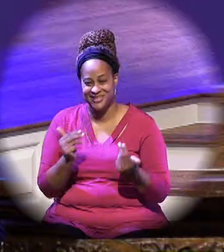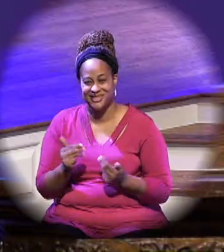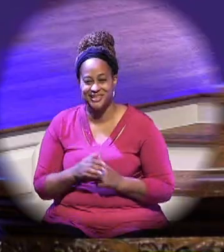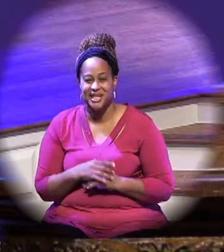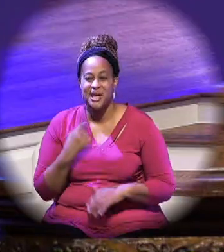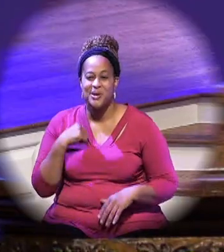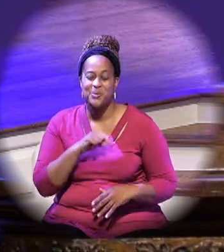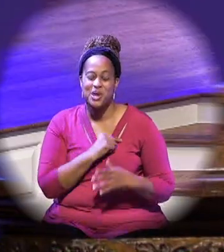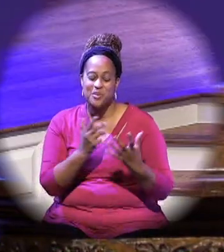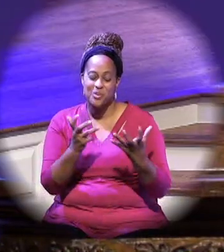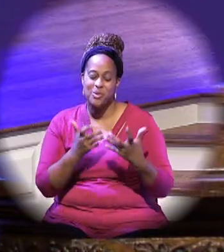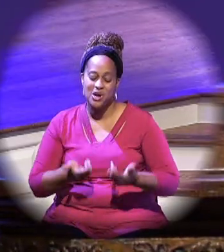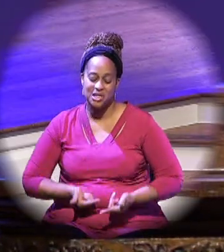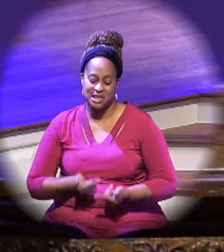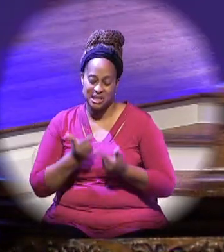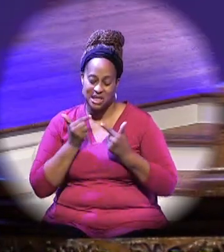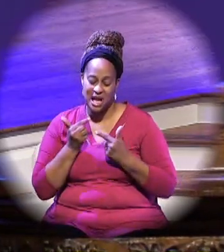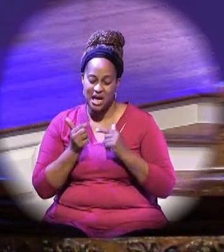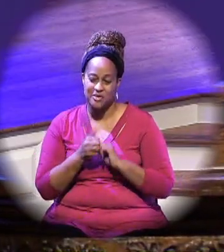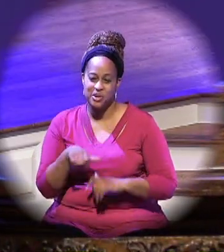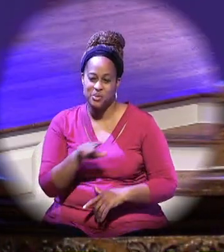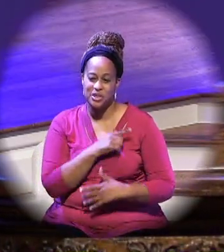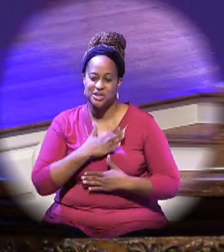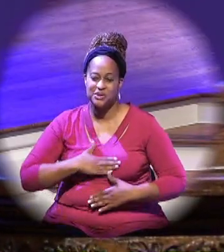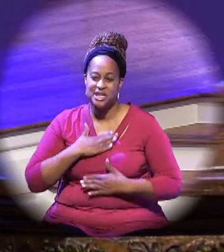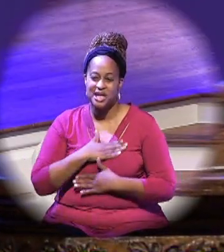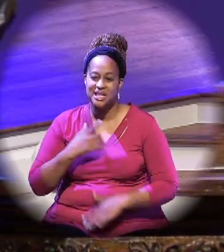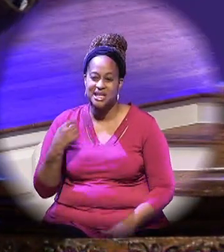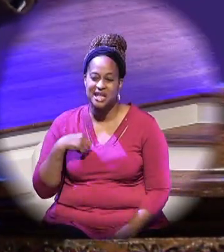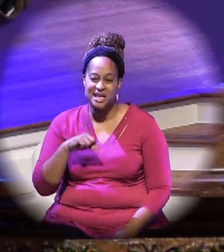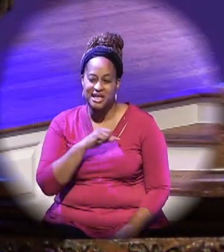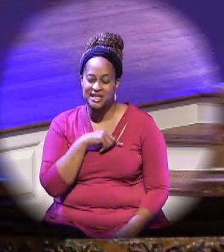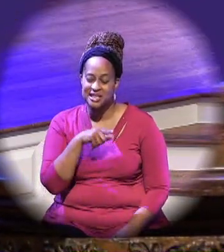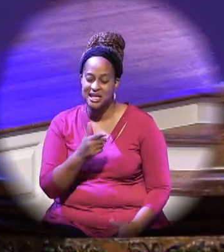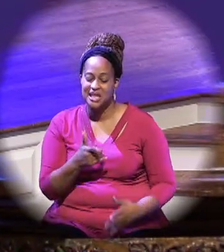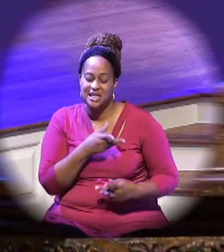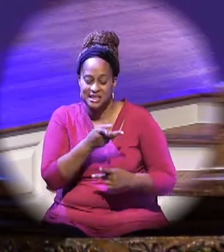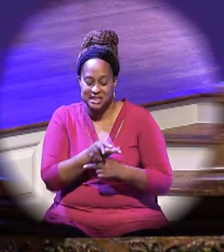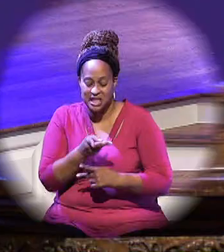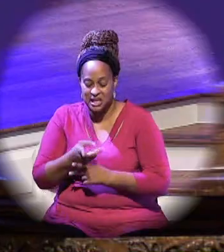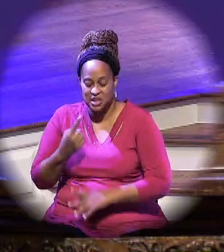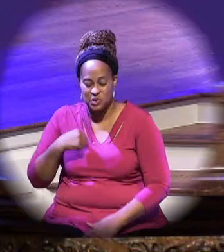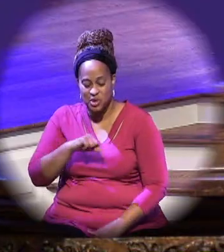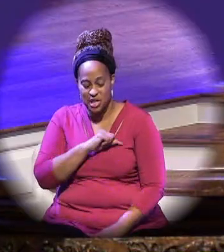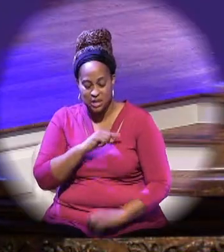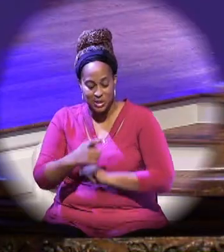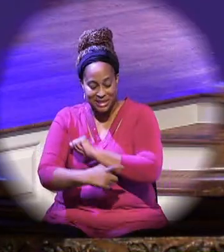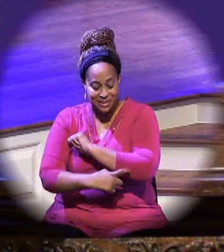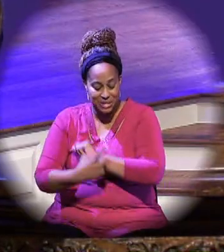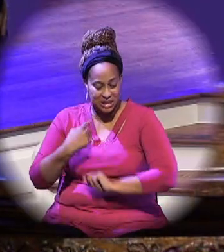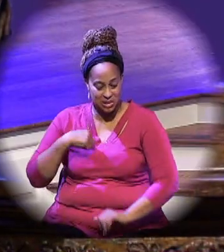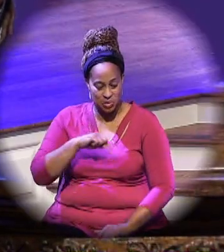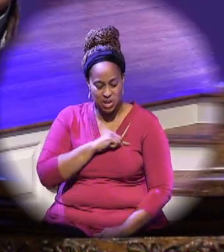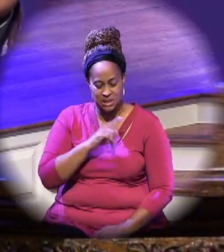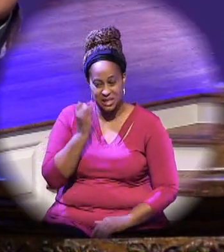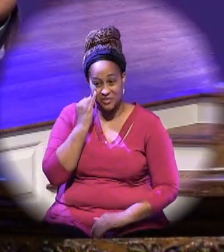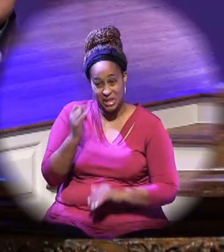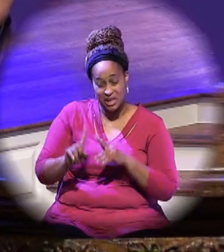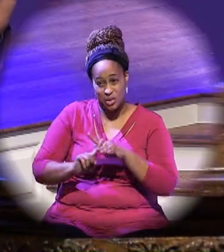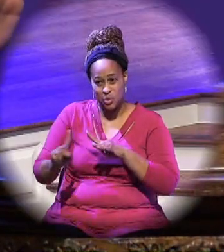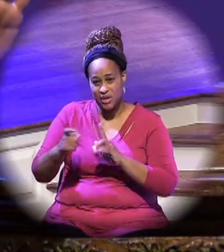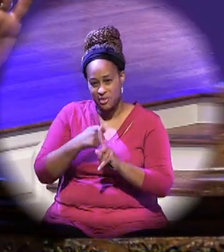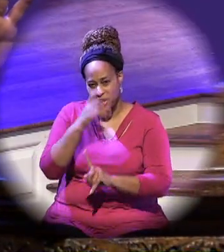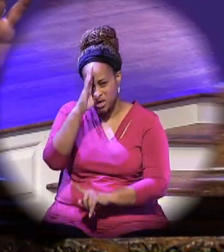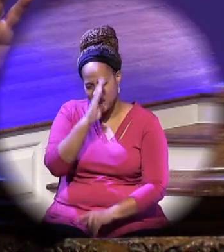We want life without God. It's entertaining to us. It's tempting to us that we think if I could just get away from God for